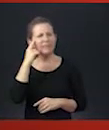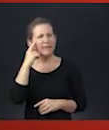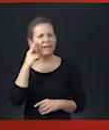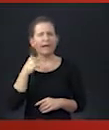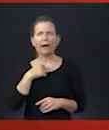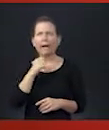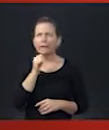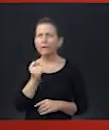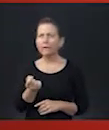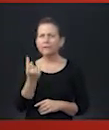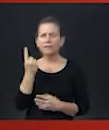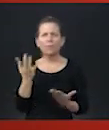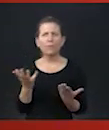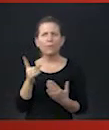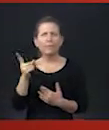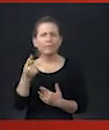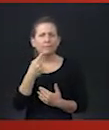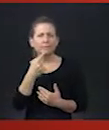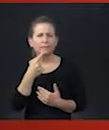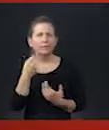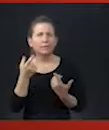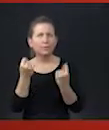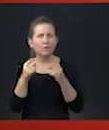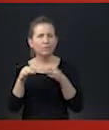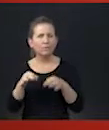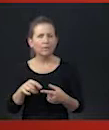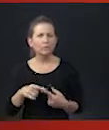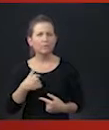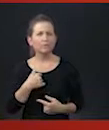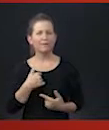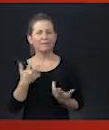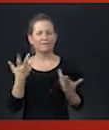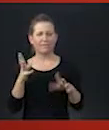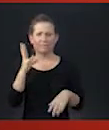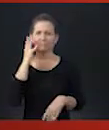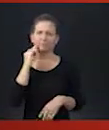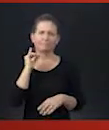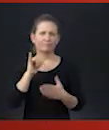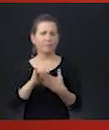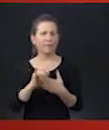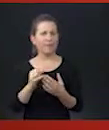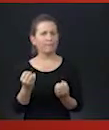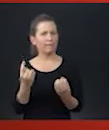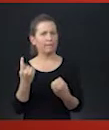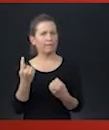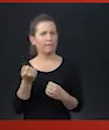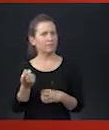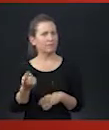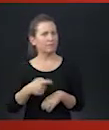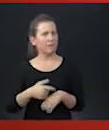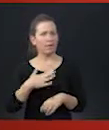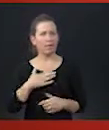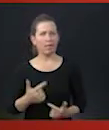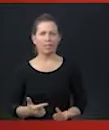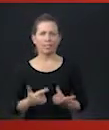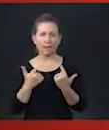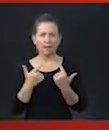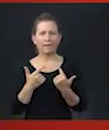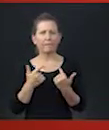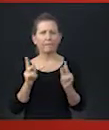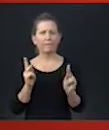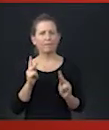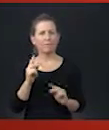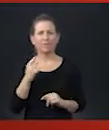what they're trying to explain to me, which I've had that happen several times in my life where people see me and they go,